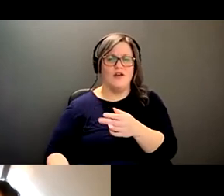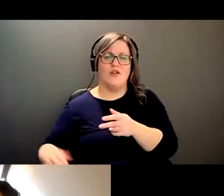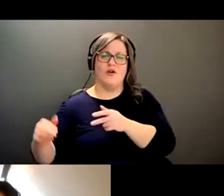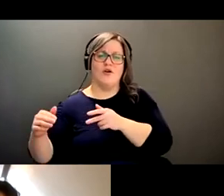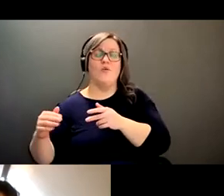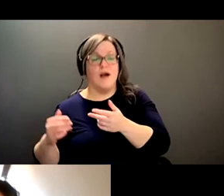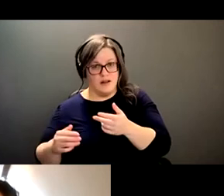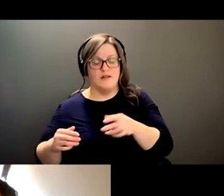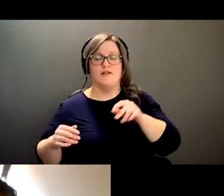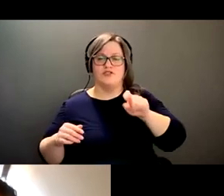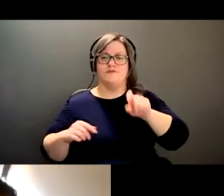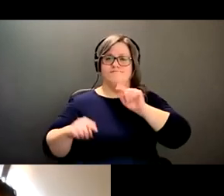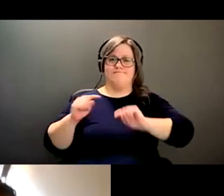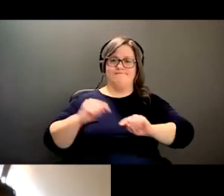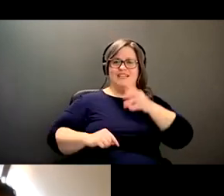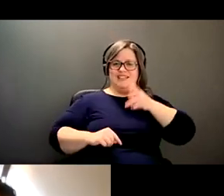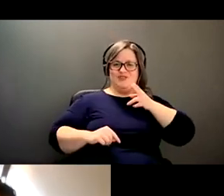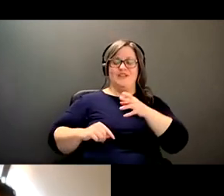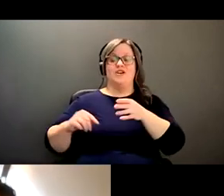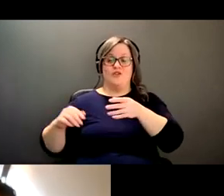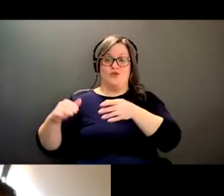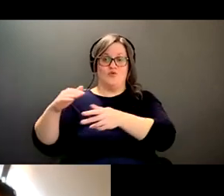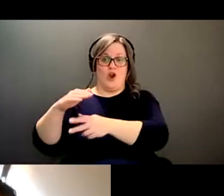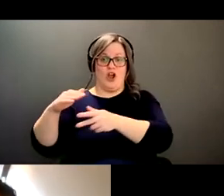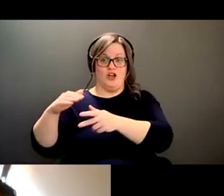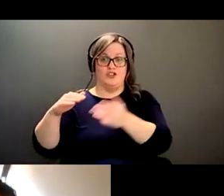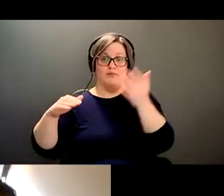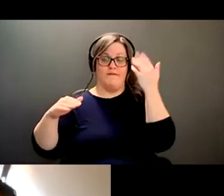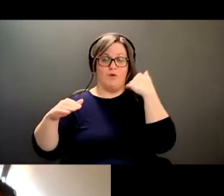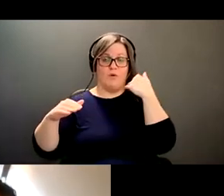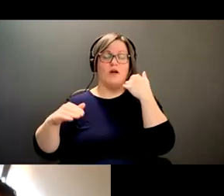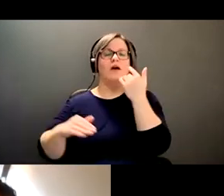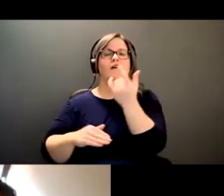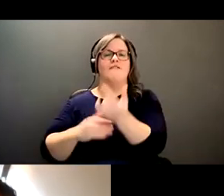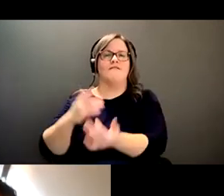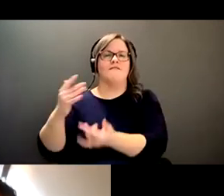that burned down the building beside it. We moved in a few years later.